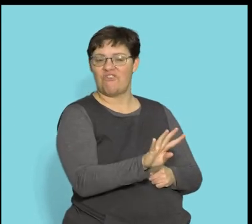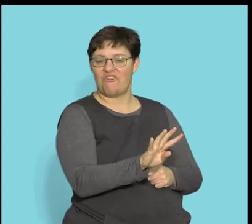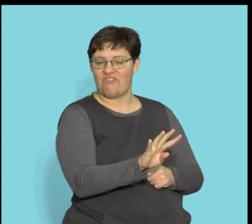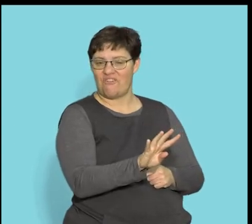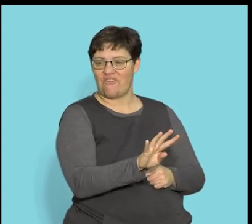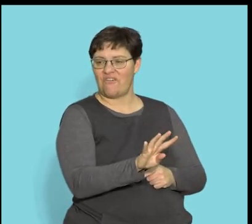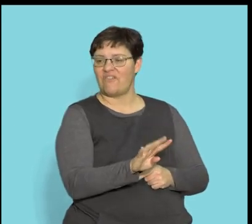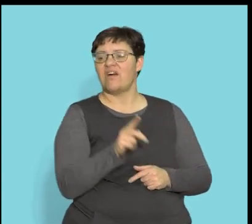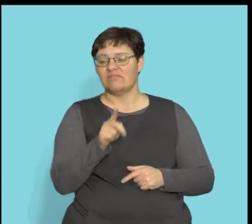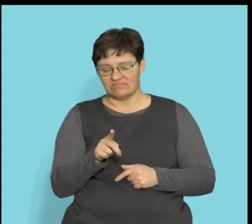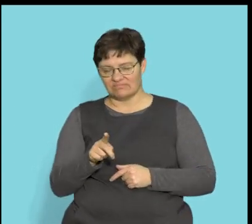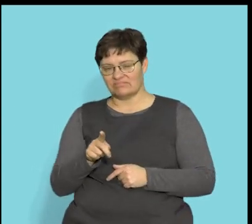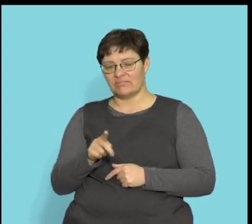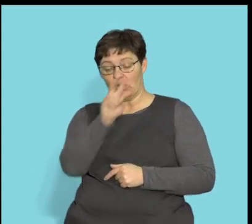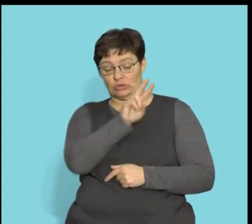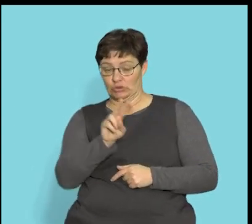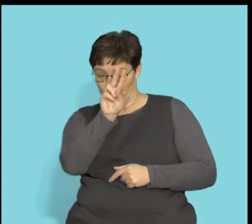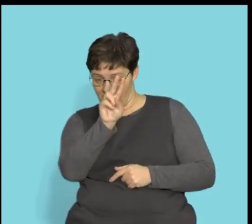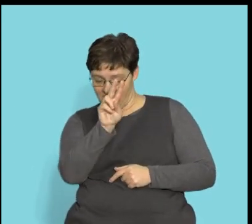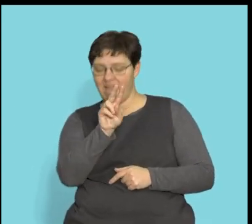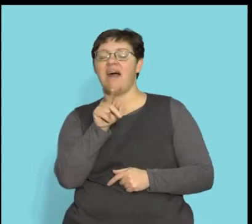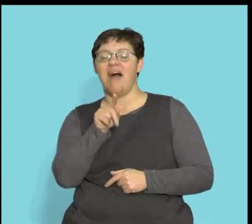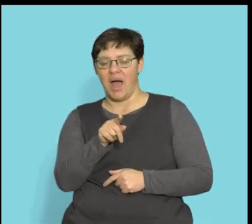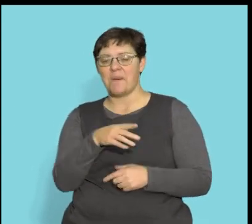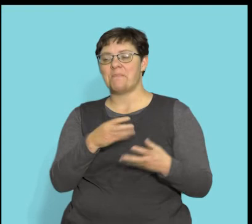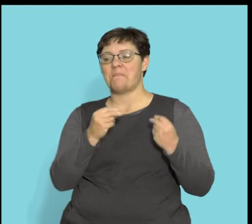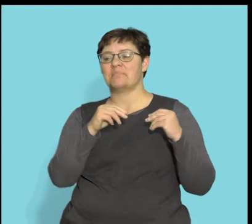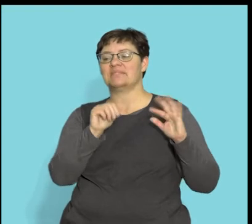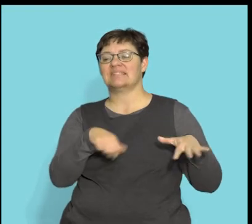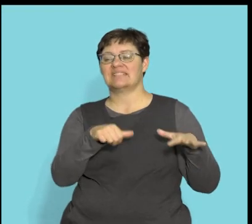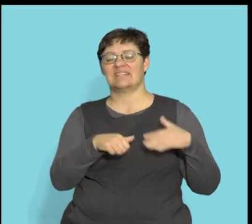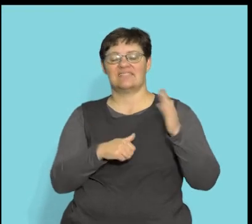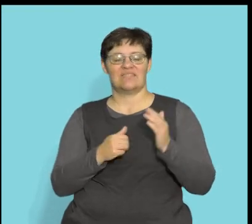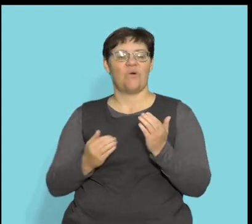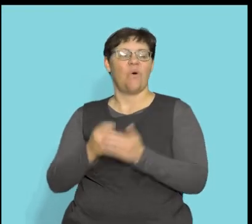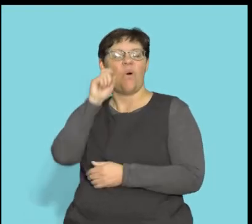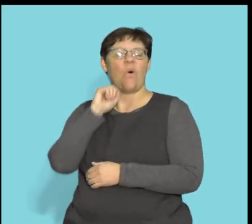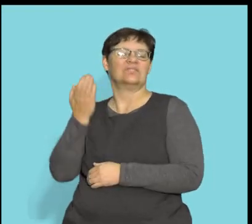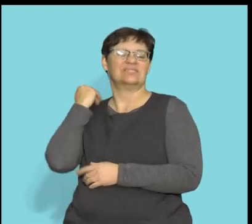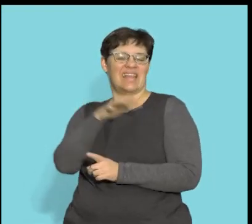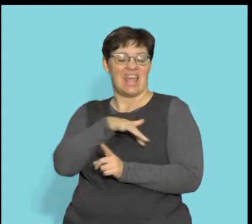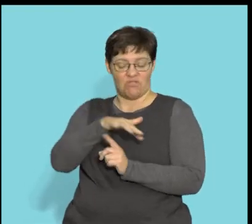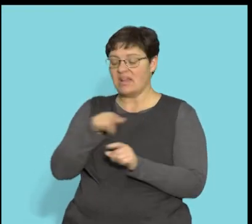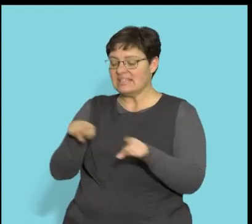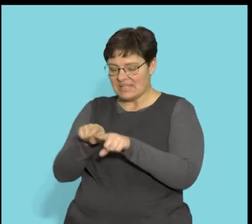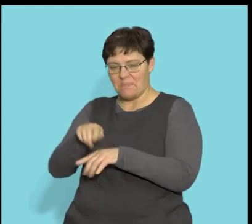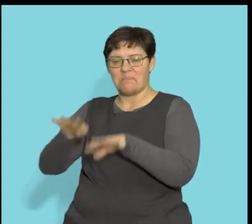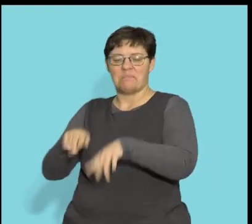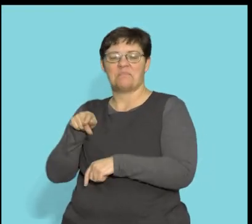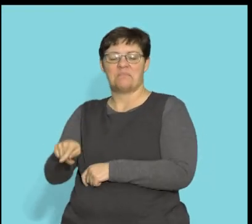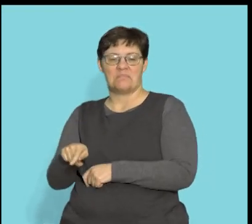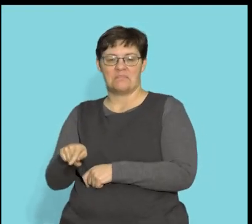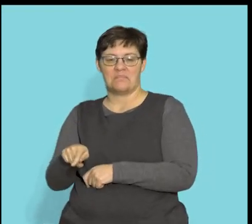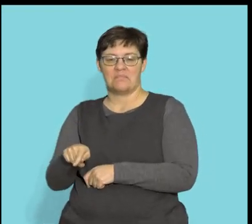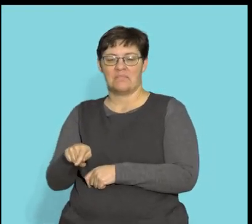factor was 4. I have my scale factor squared times my old surface area to get my new surface area. And then similarly,